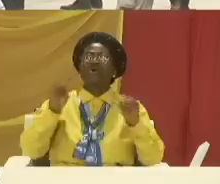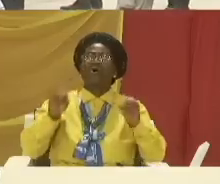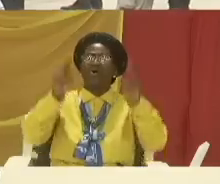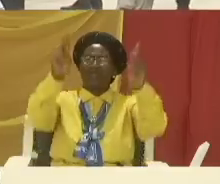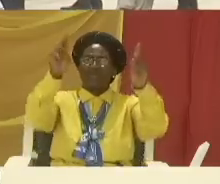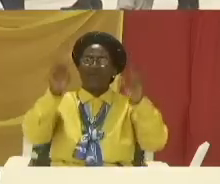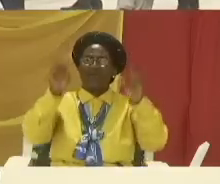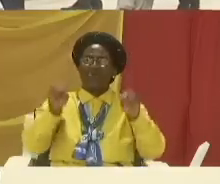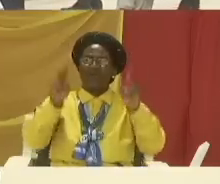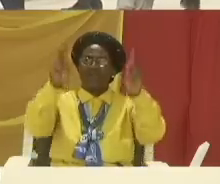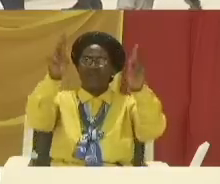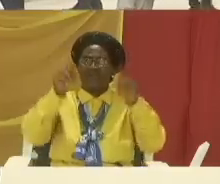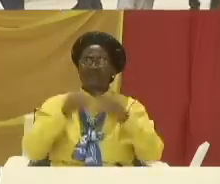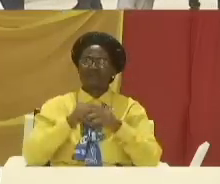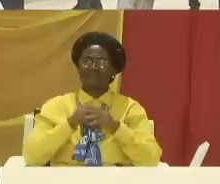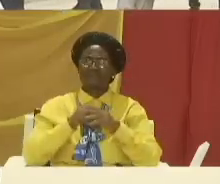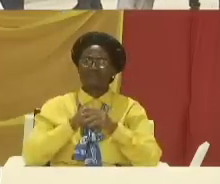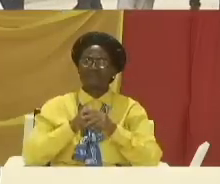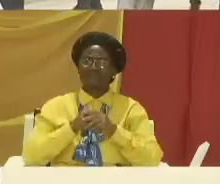Okay.